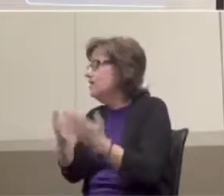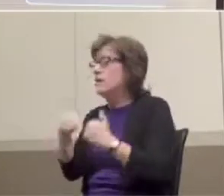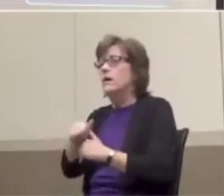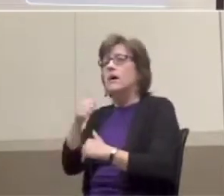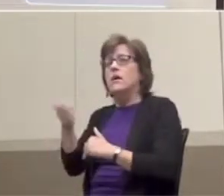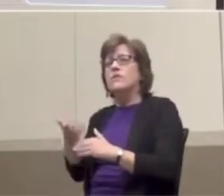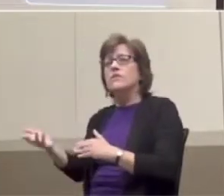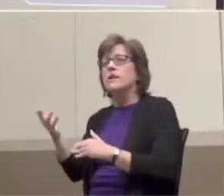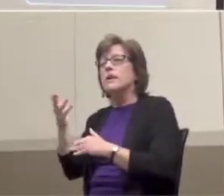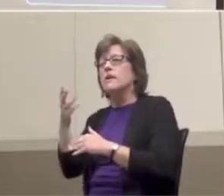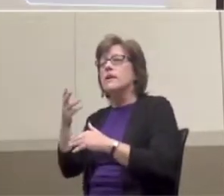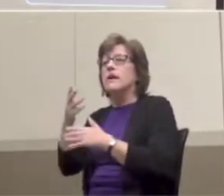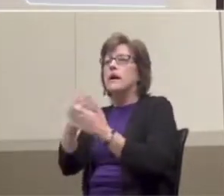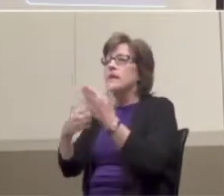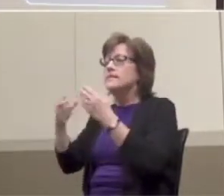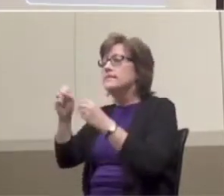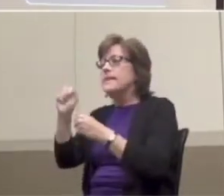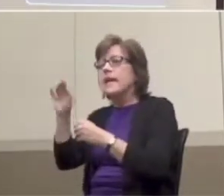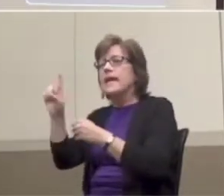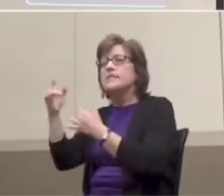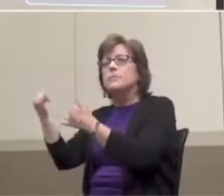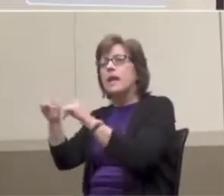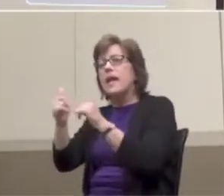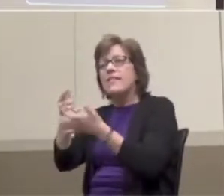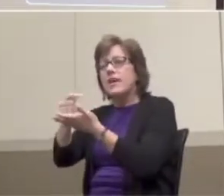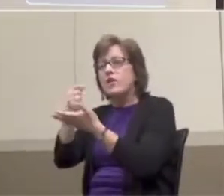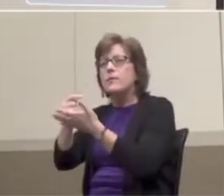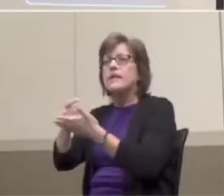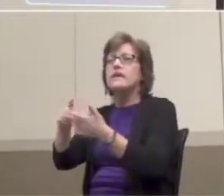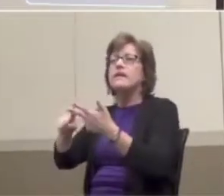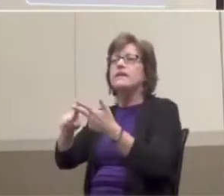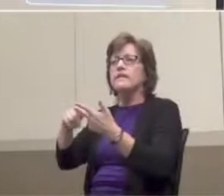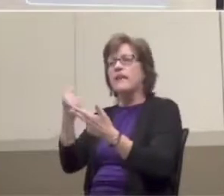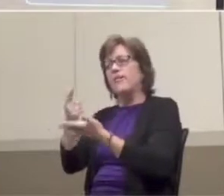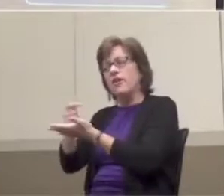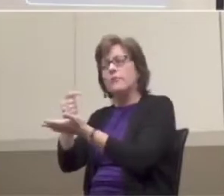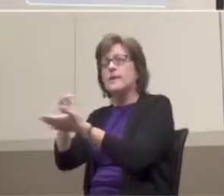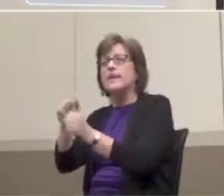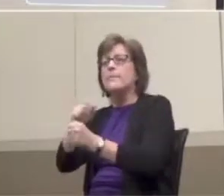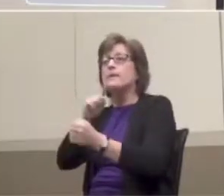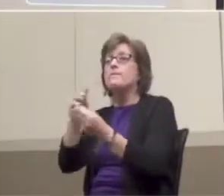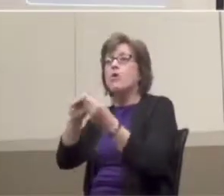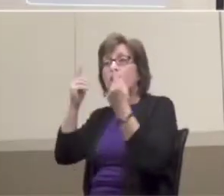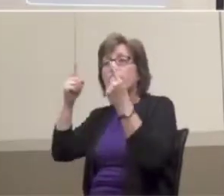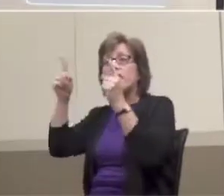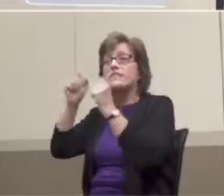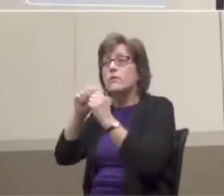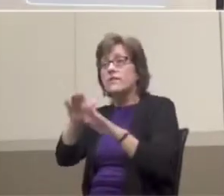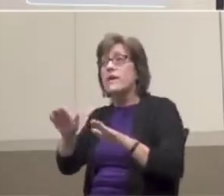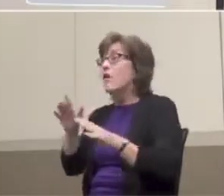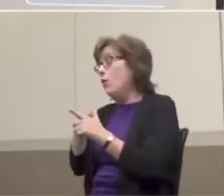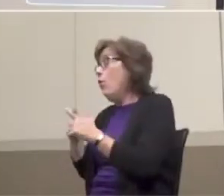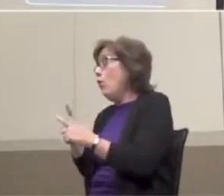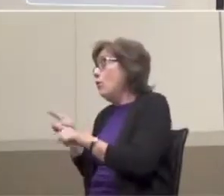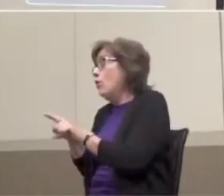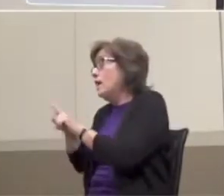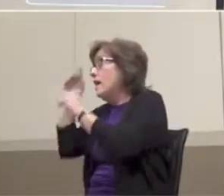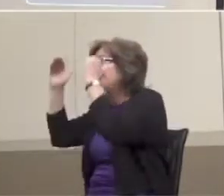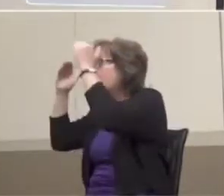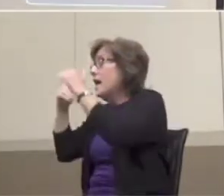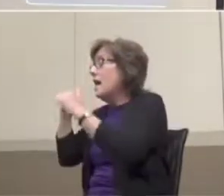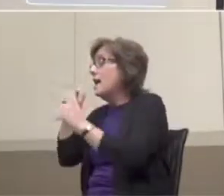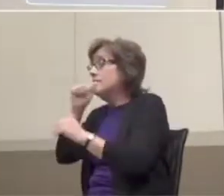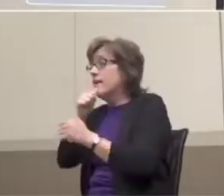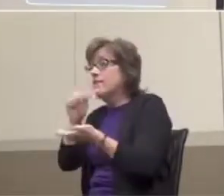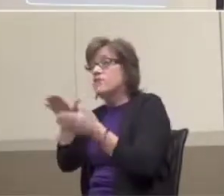tray therapy or play therapy with kids can be a lot more effective, or with adults even. I remember I had suffered a death in my